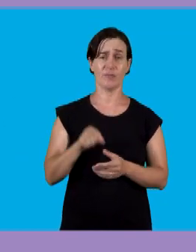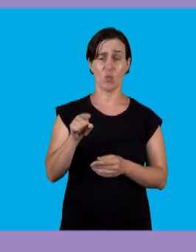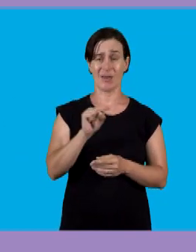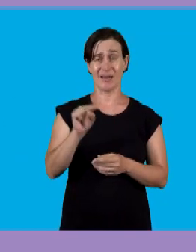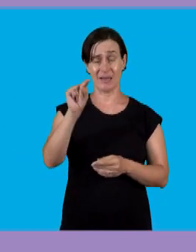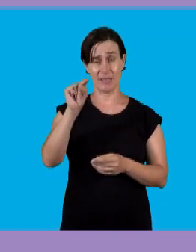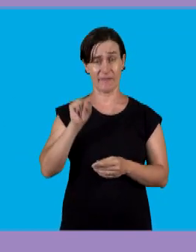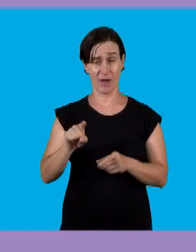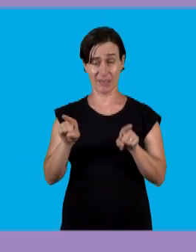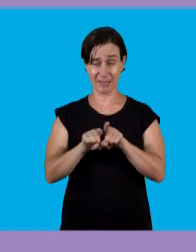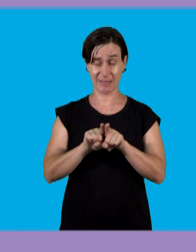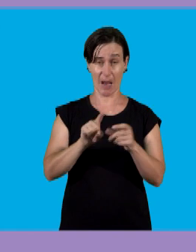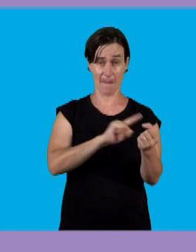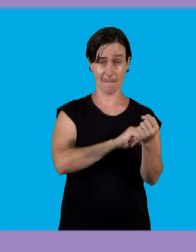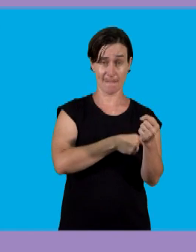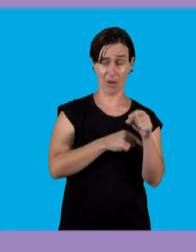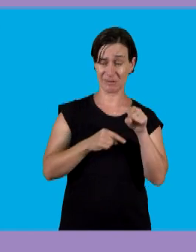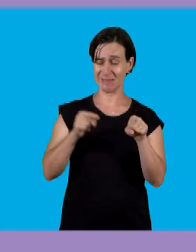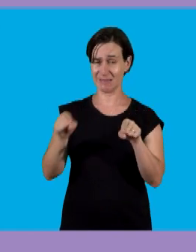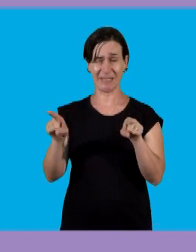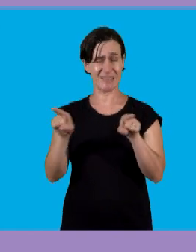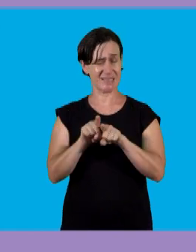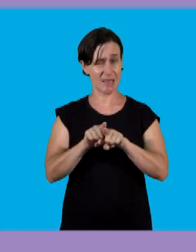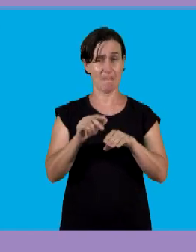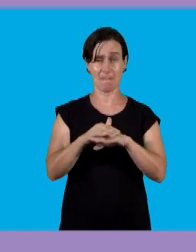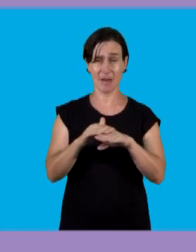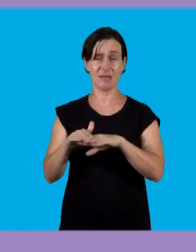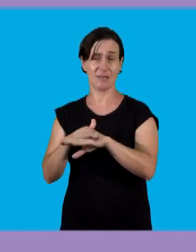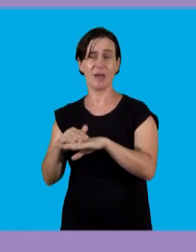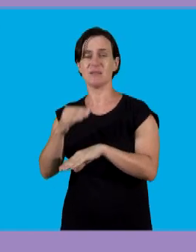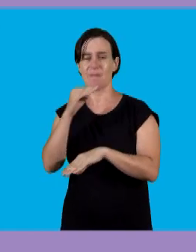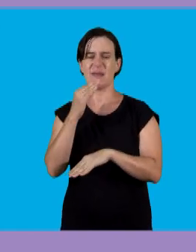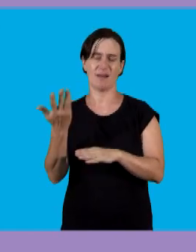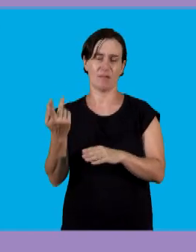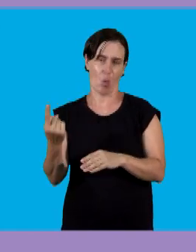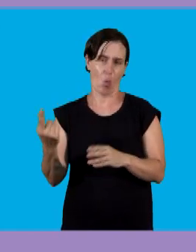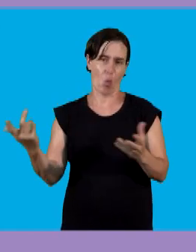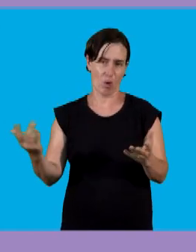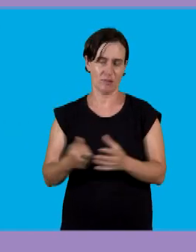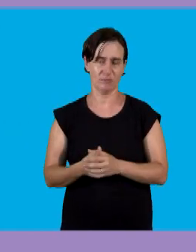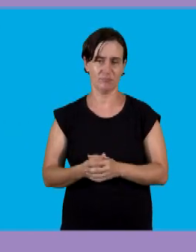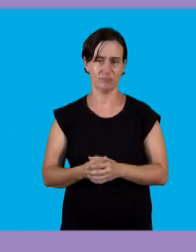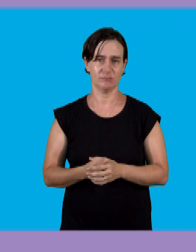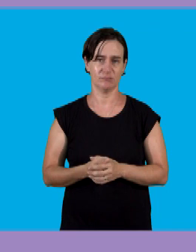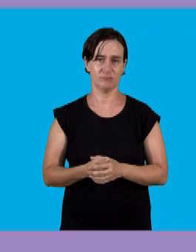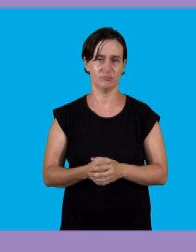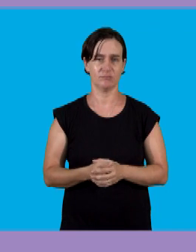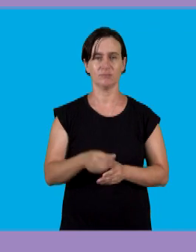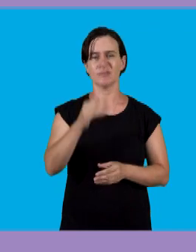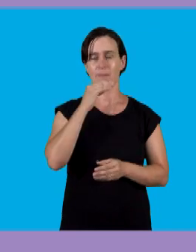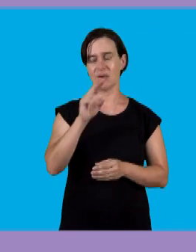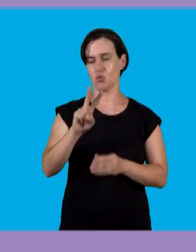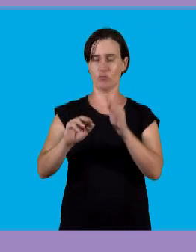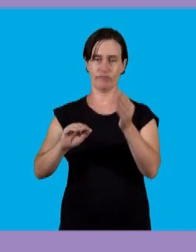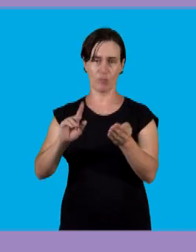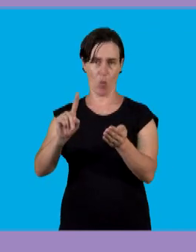the exact same power, those are properties of 1, we know that that is going to be a 1. So what is our final